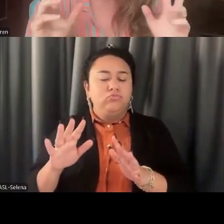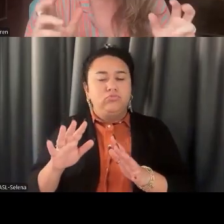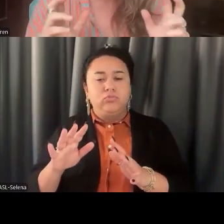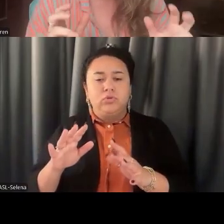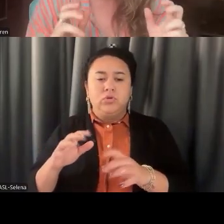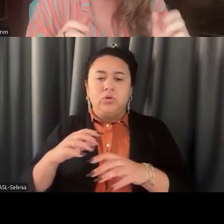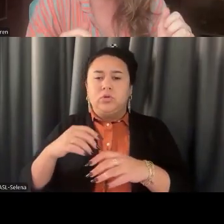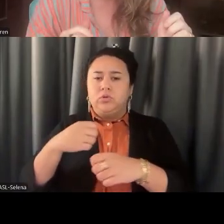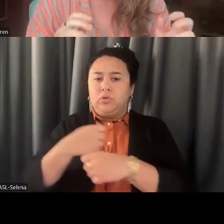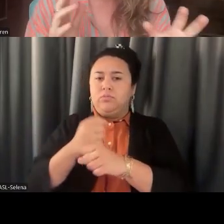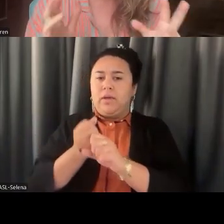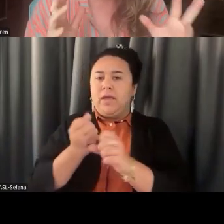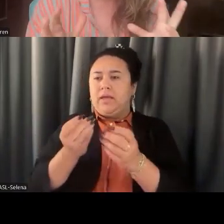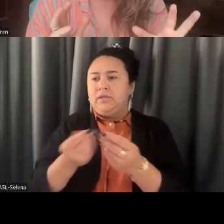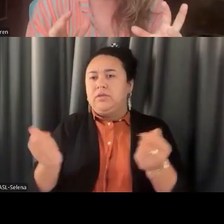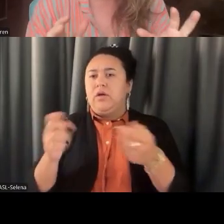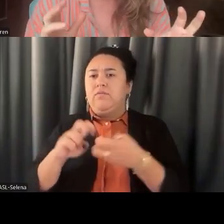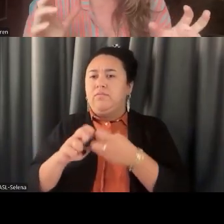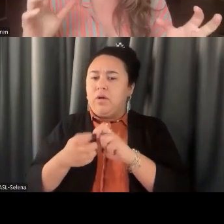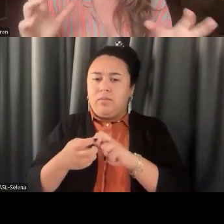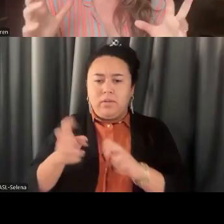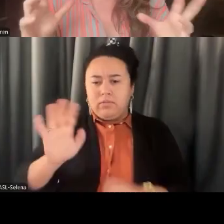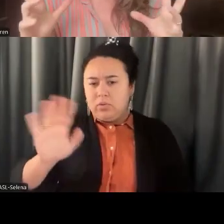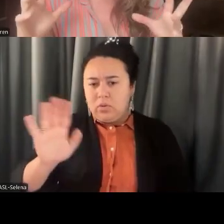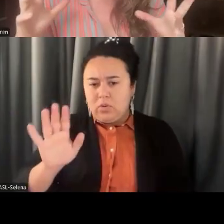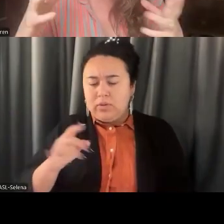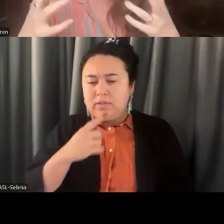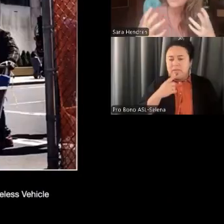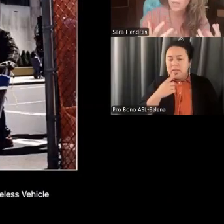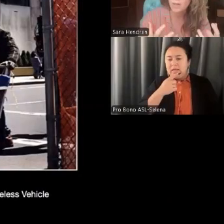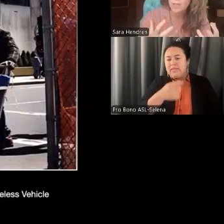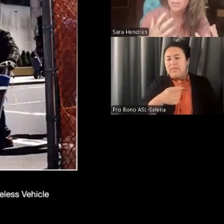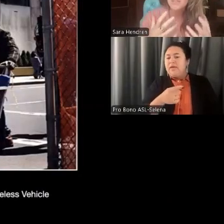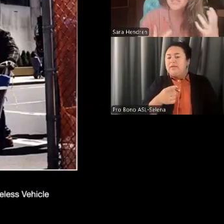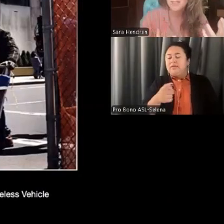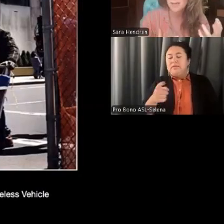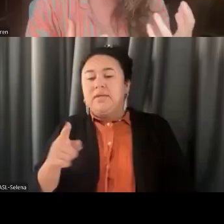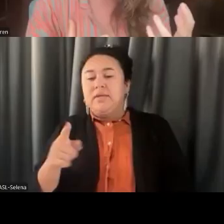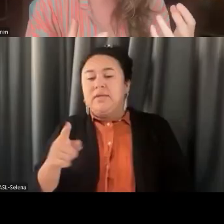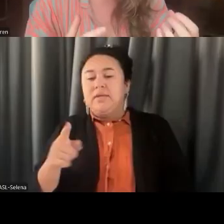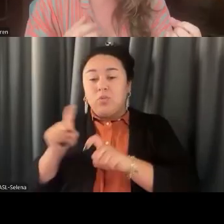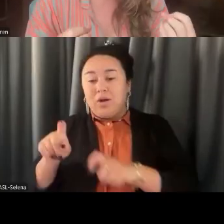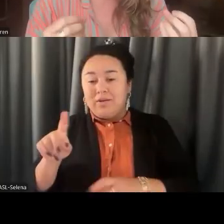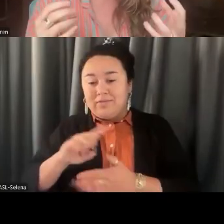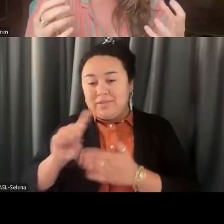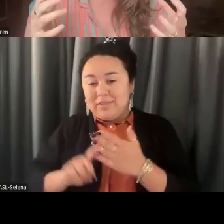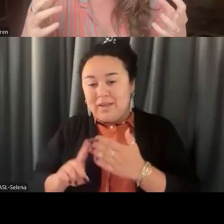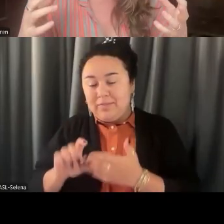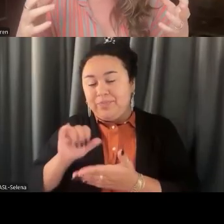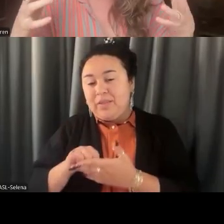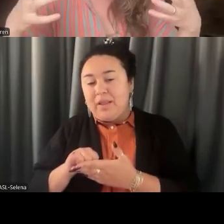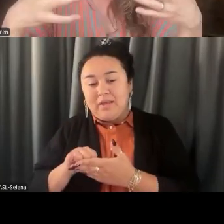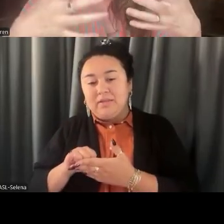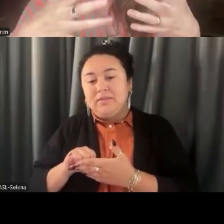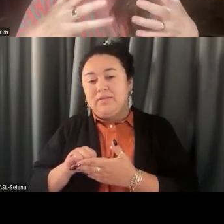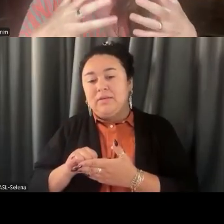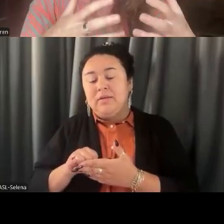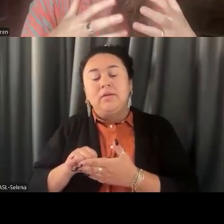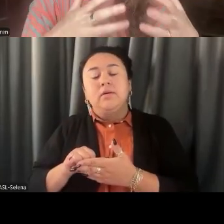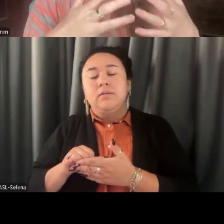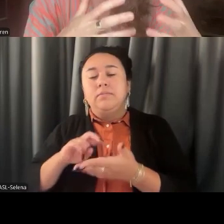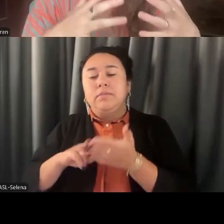to quote, solve a problem. No, not at all. He would call this interrogative design, which is to say that you provide a